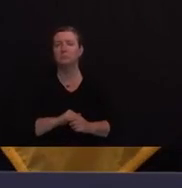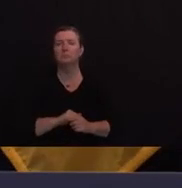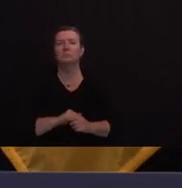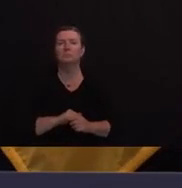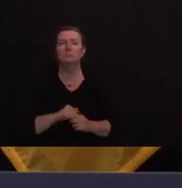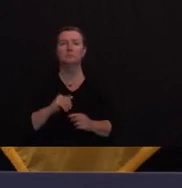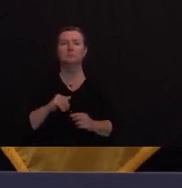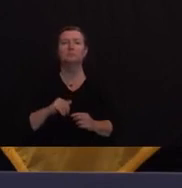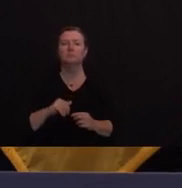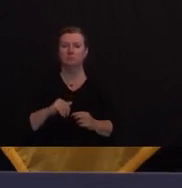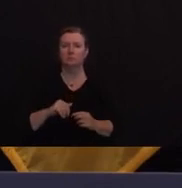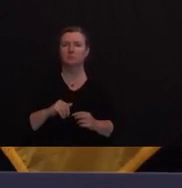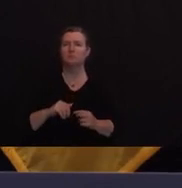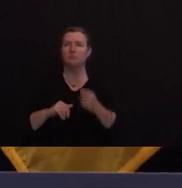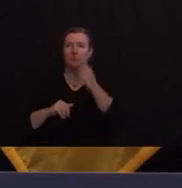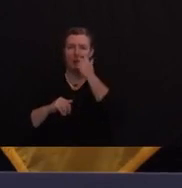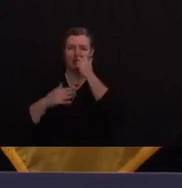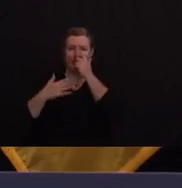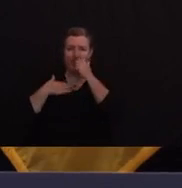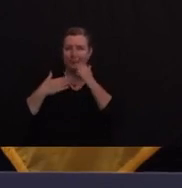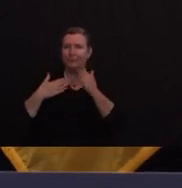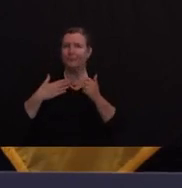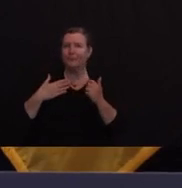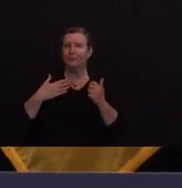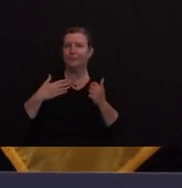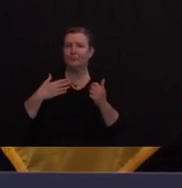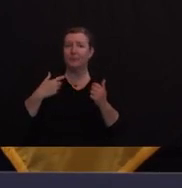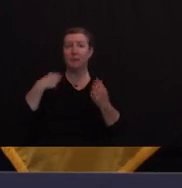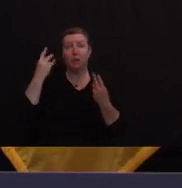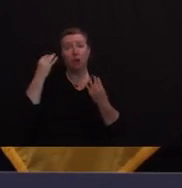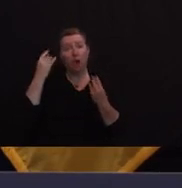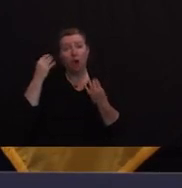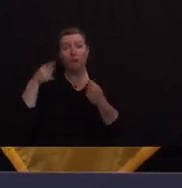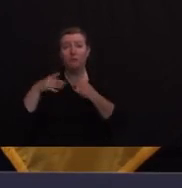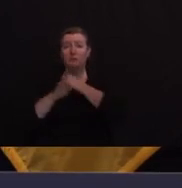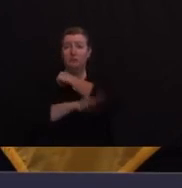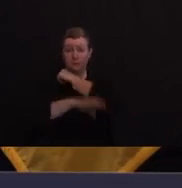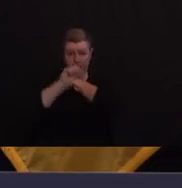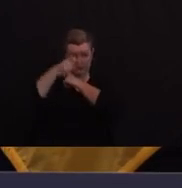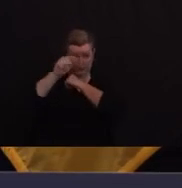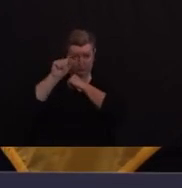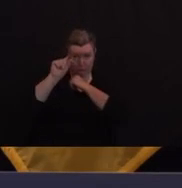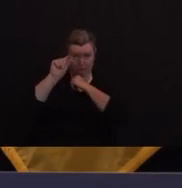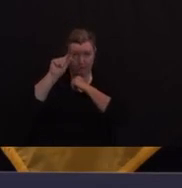on September 20th? So you answered the specific one to your question, which is